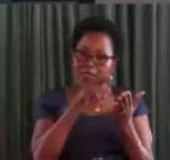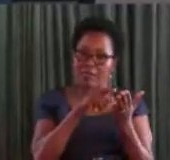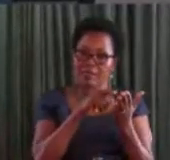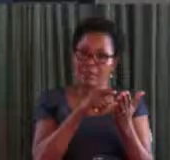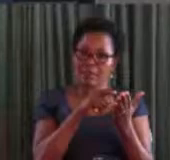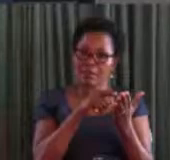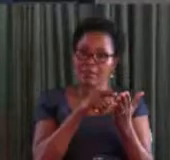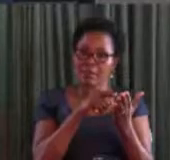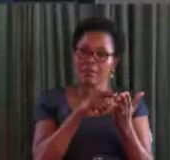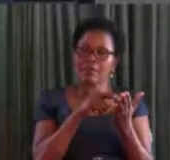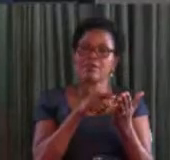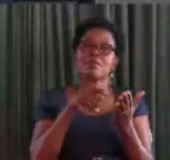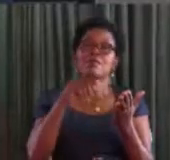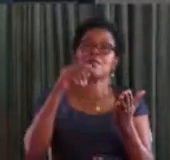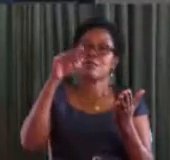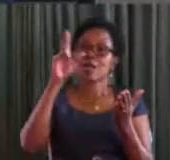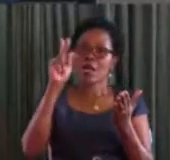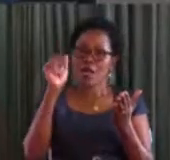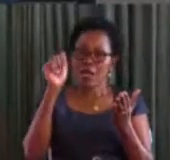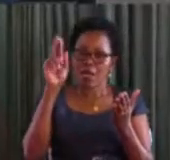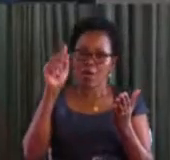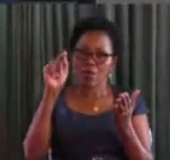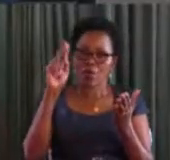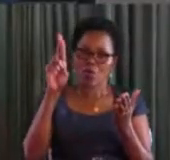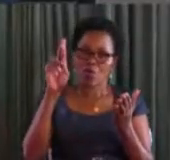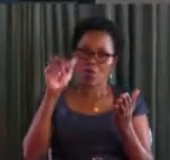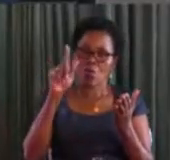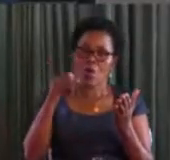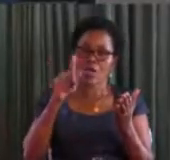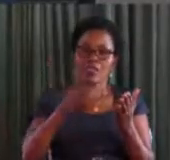who is aggrieved by the outcome of